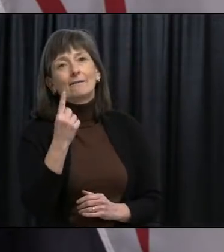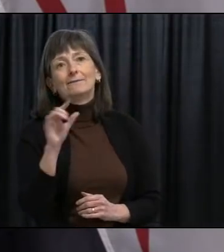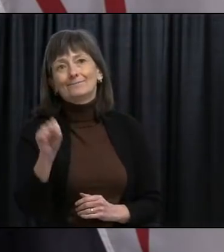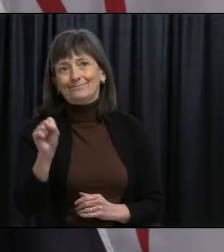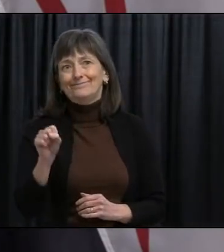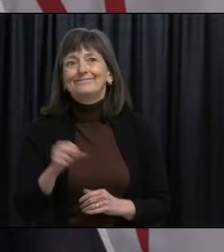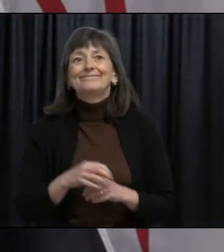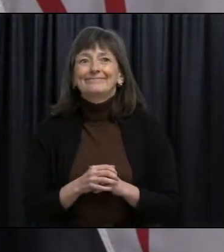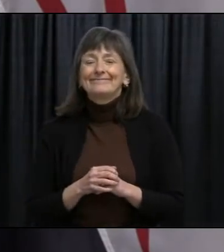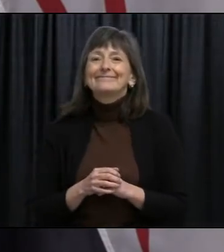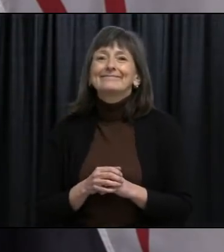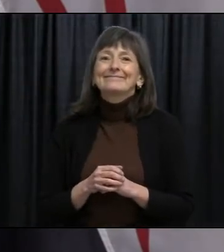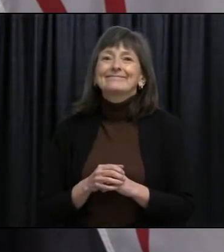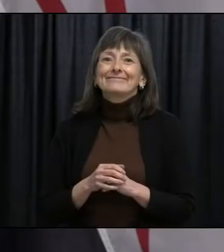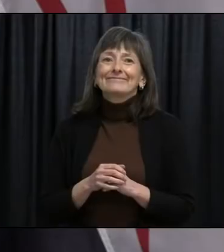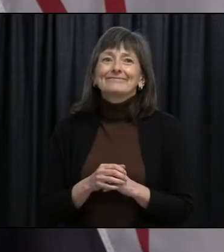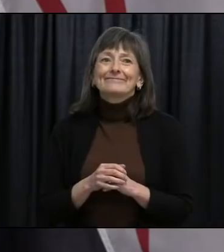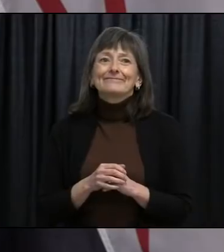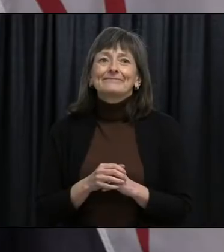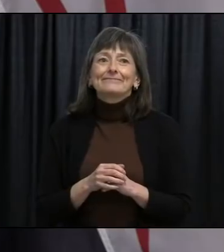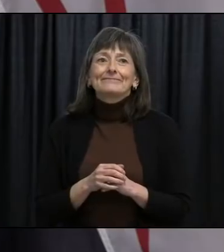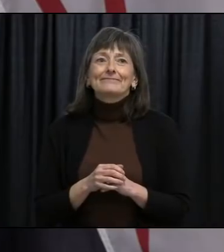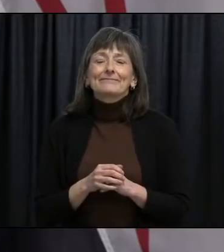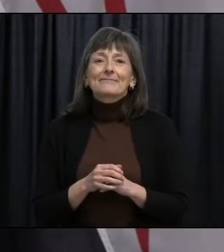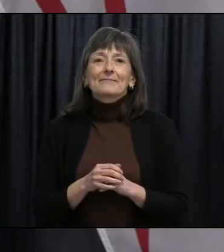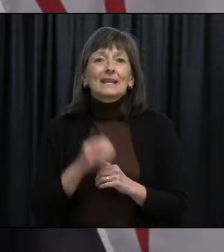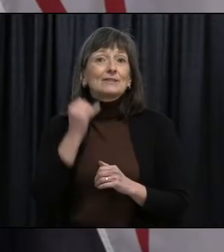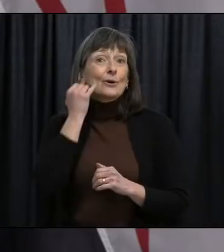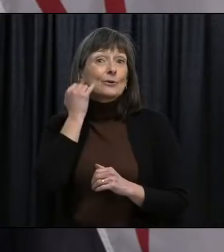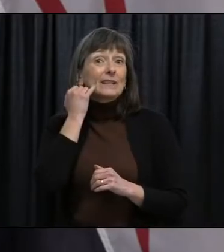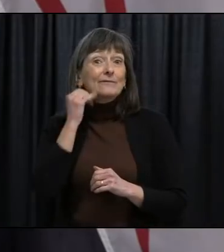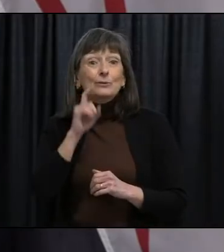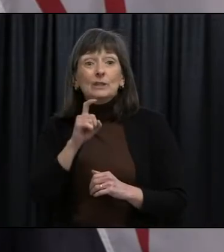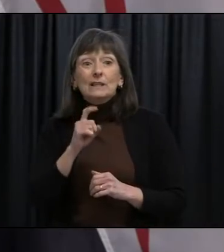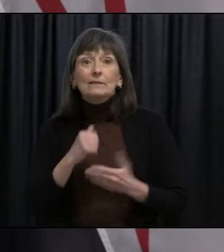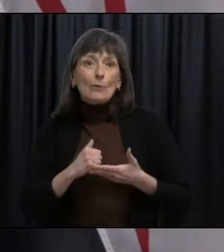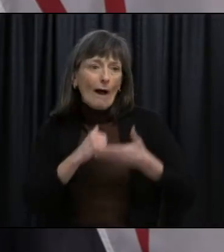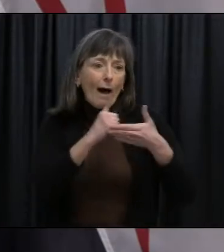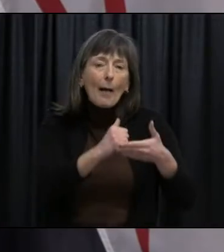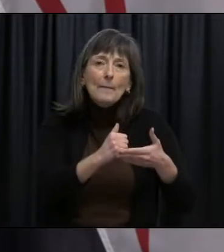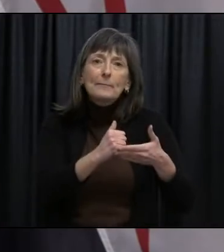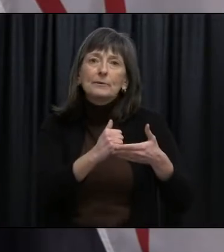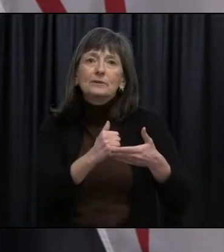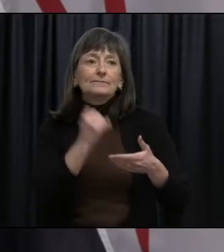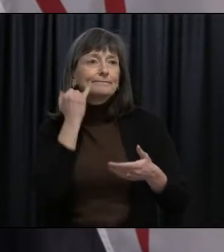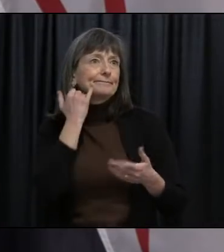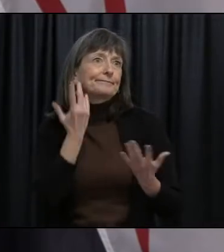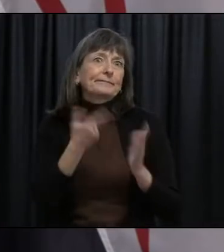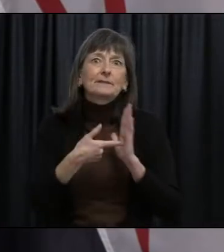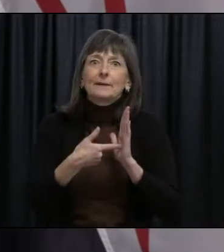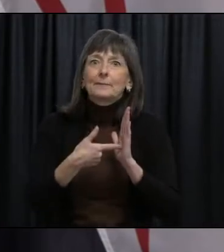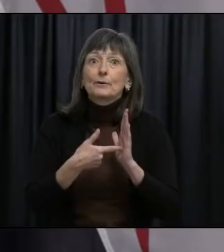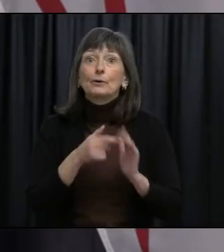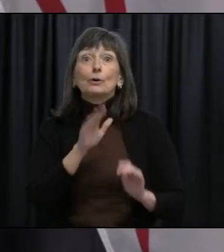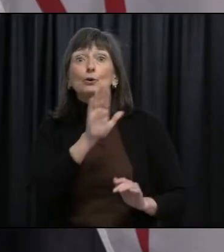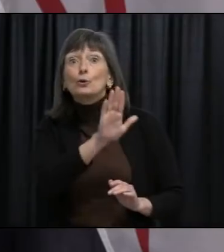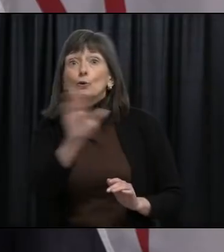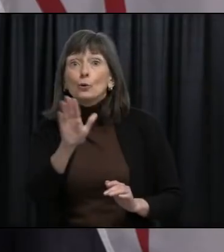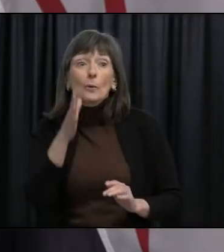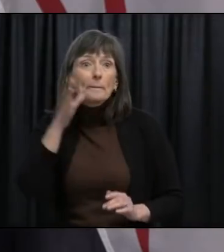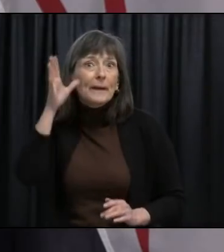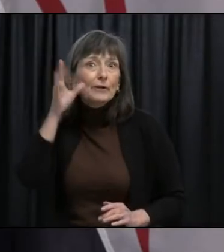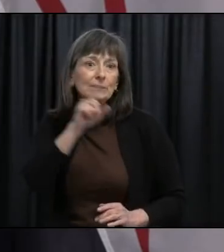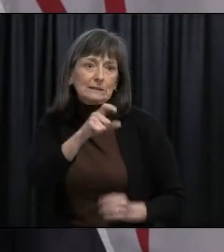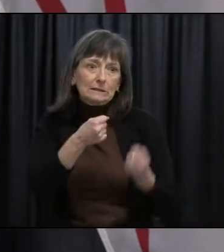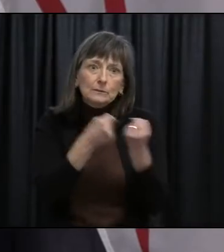it is about, you know, if you need to provide care to someone, so, you know, if you have to connect with your parents who may need